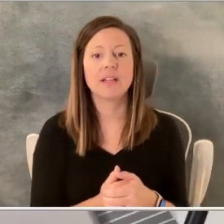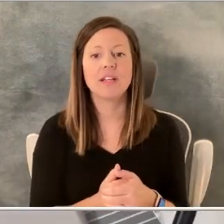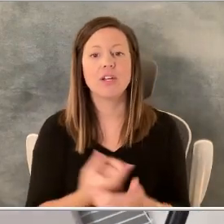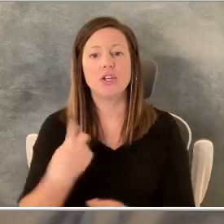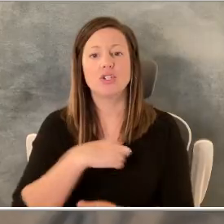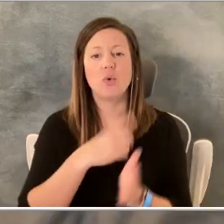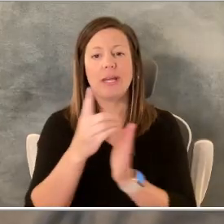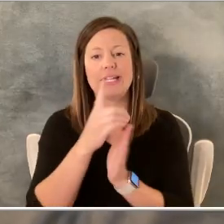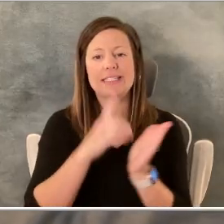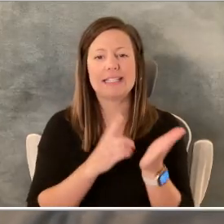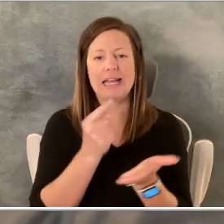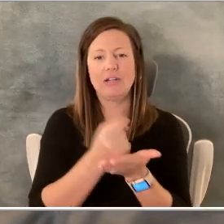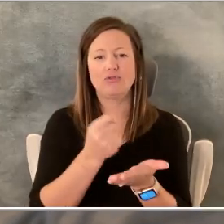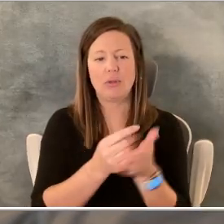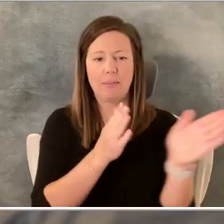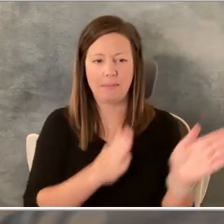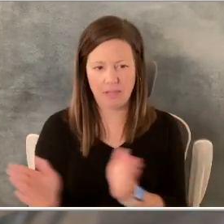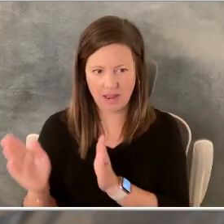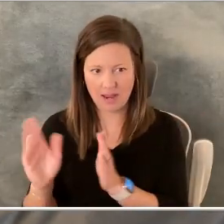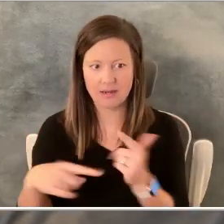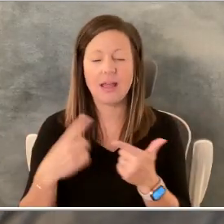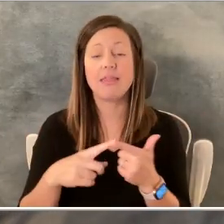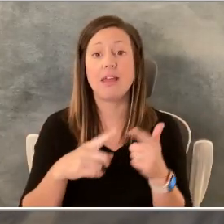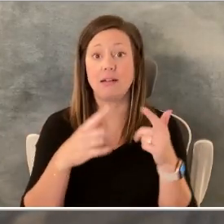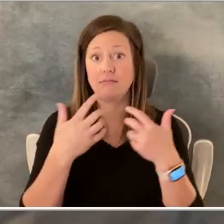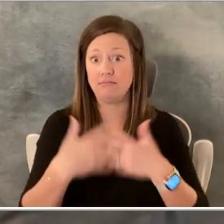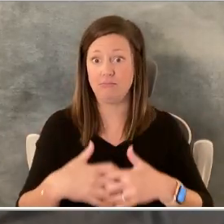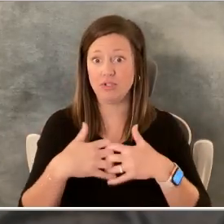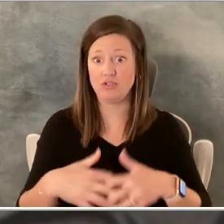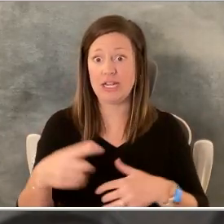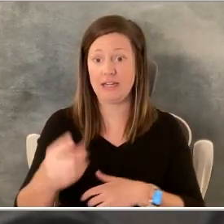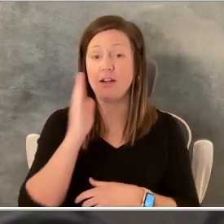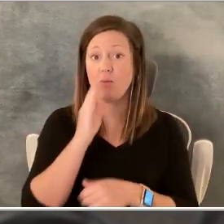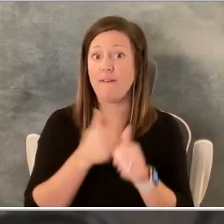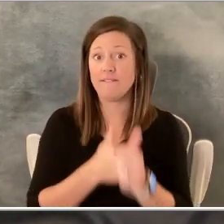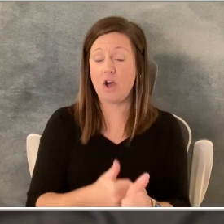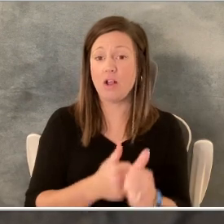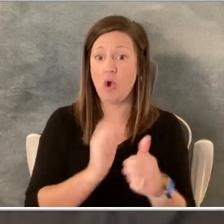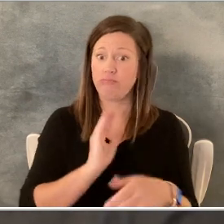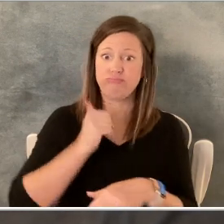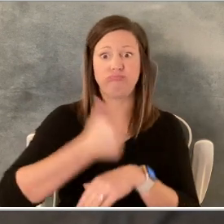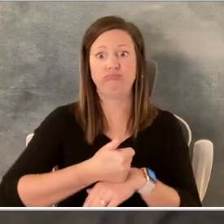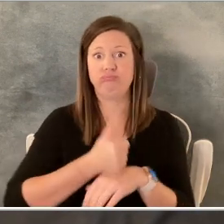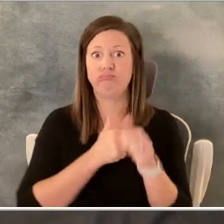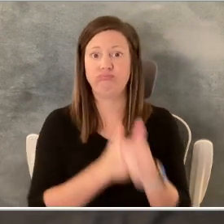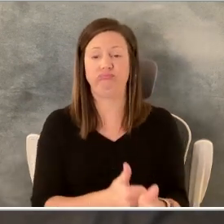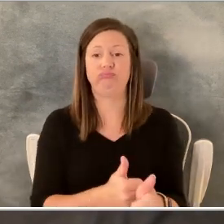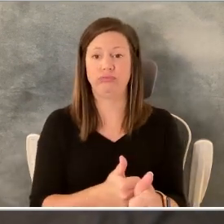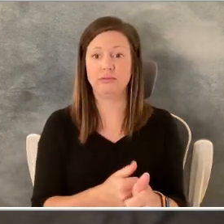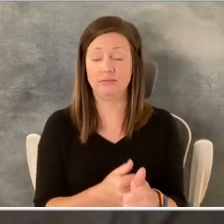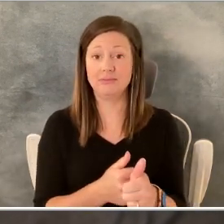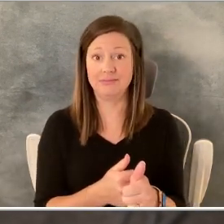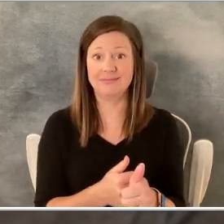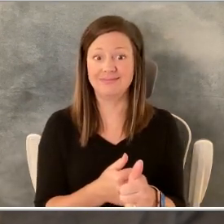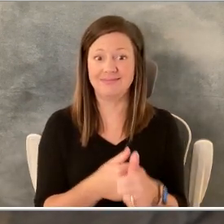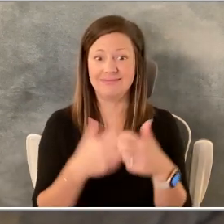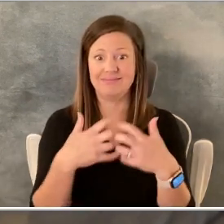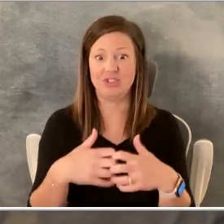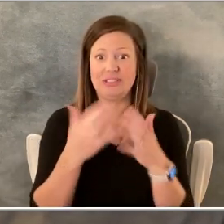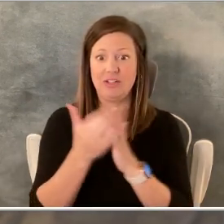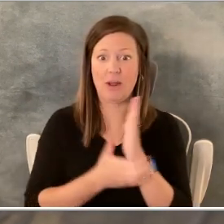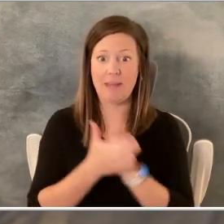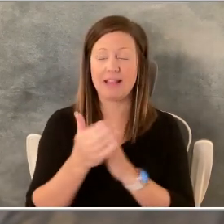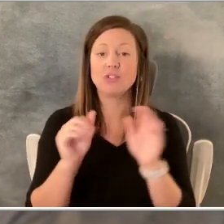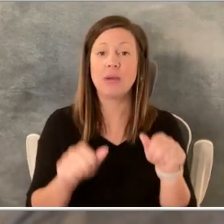plan, and then the machine itself enacts the treatment robotically, so it can control the motions at very small levels to ensure